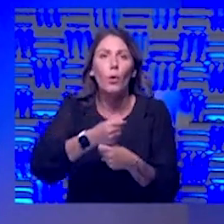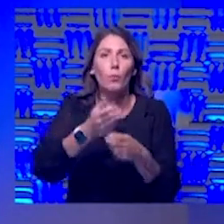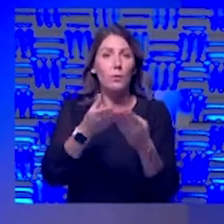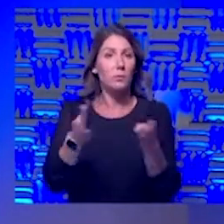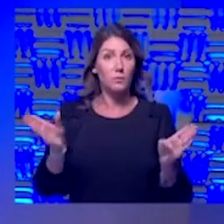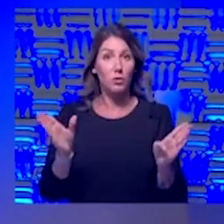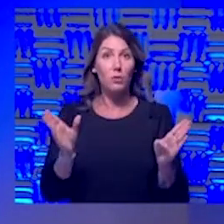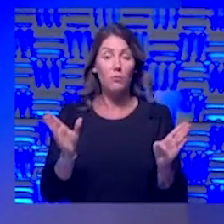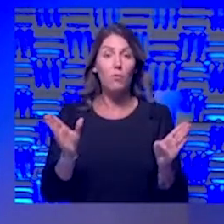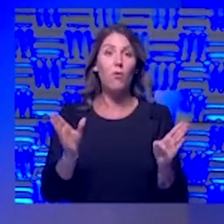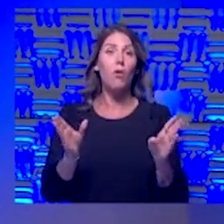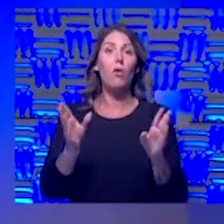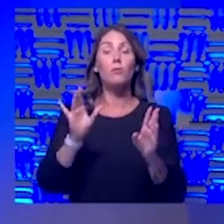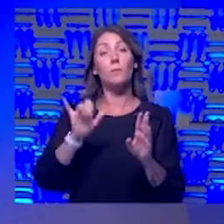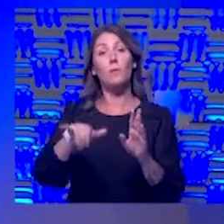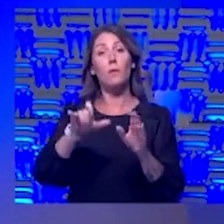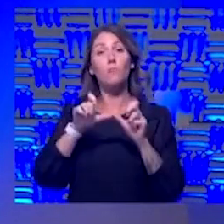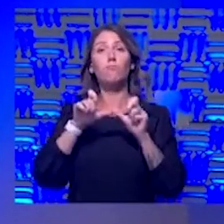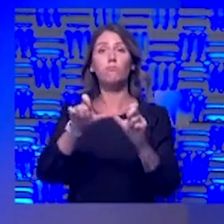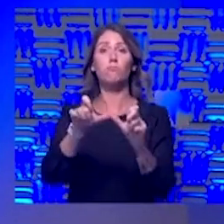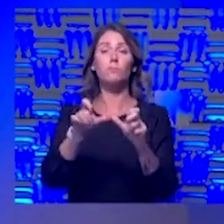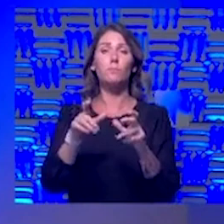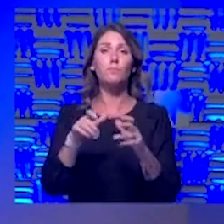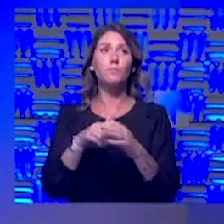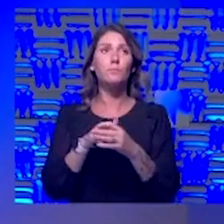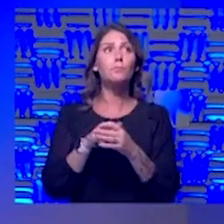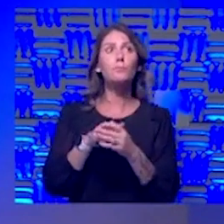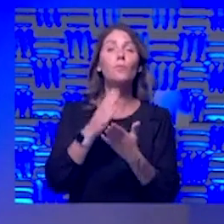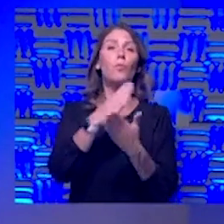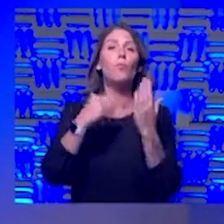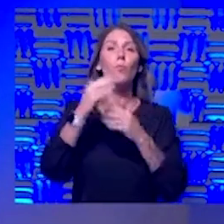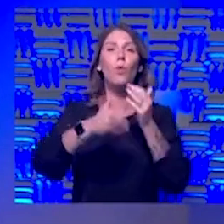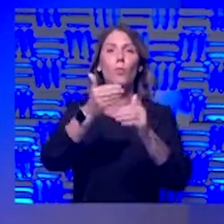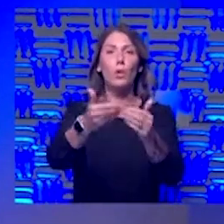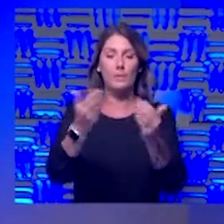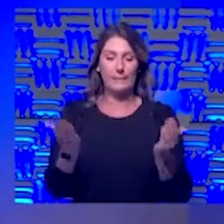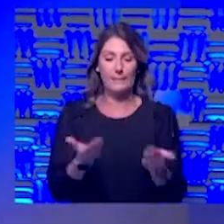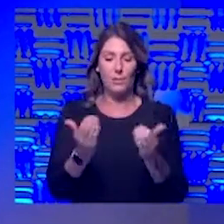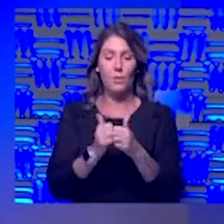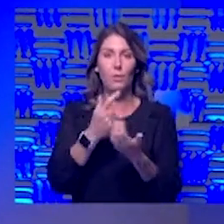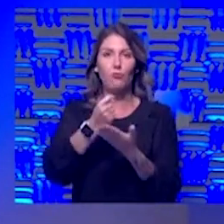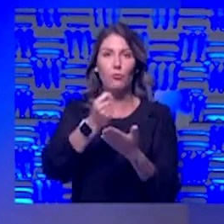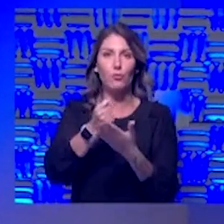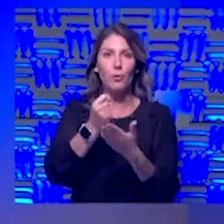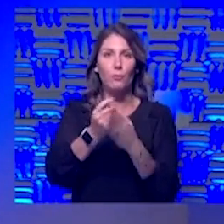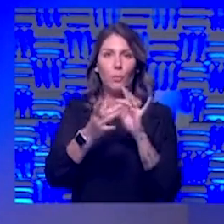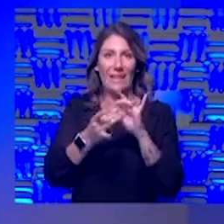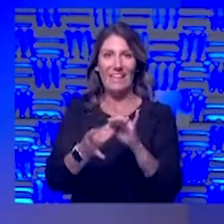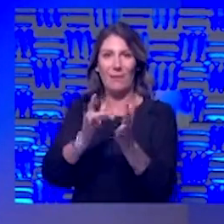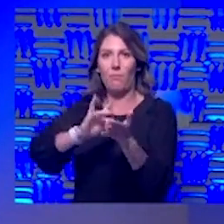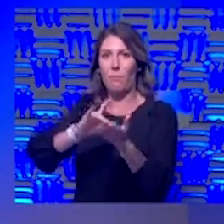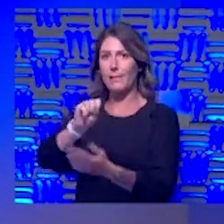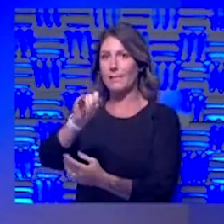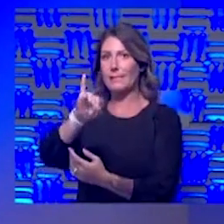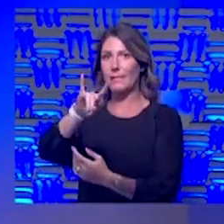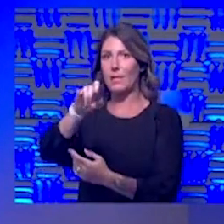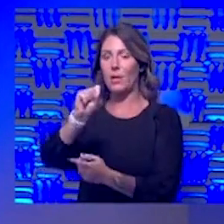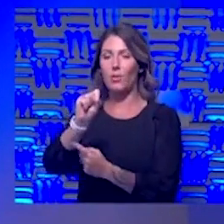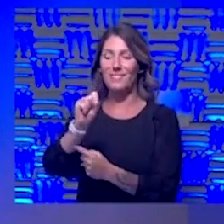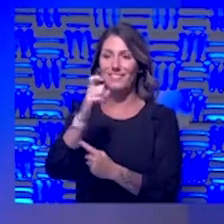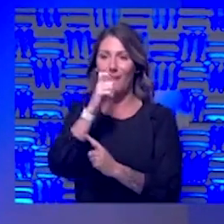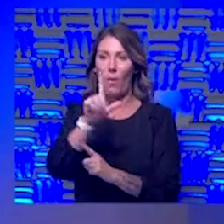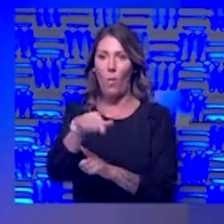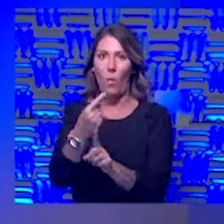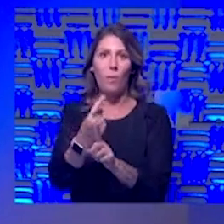And so I think that is continuing to be part of the process here with the treatment with the steroids. But again, it's not only what drug,